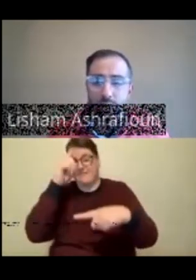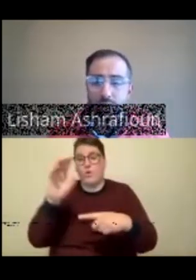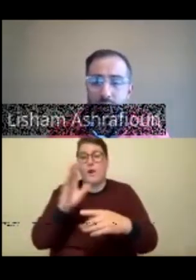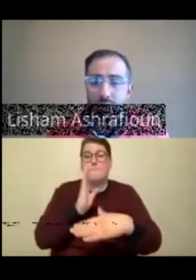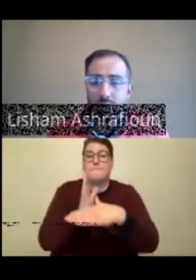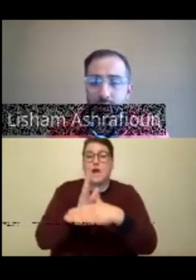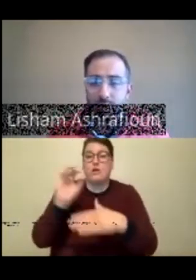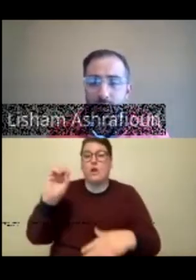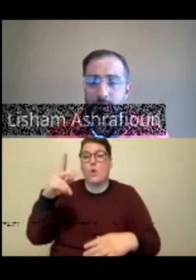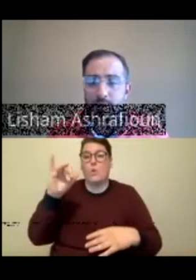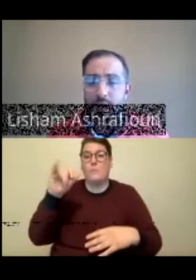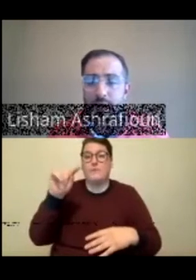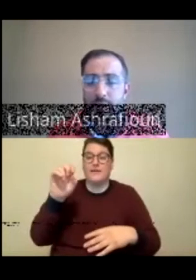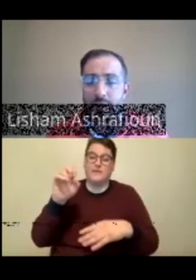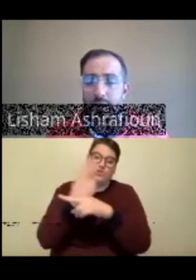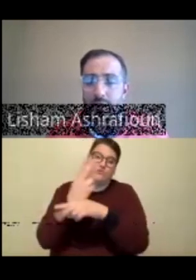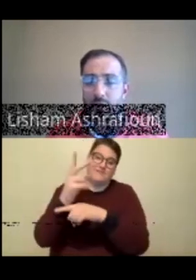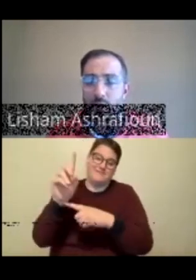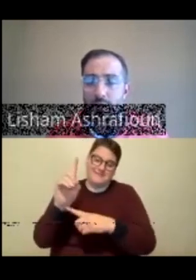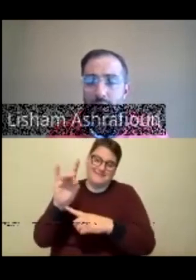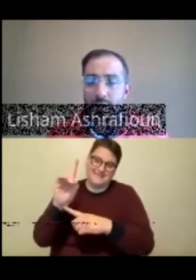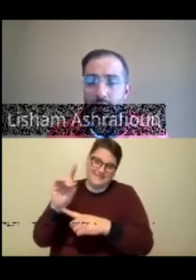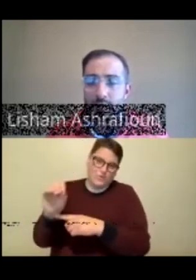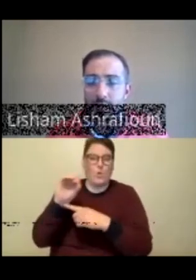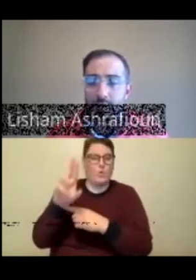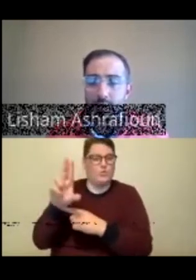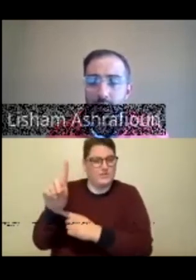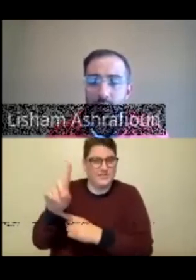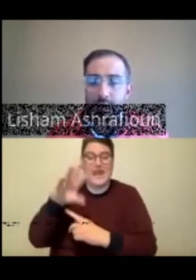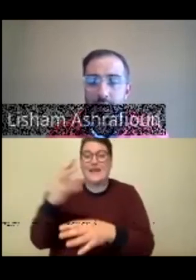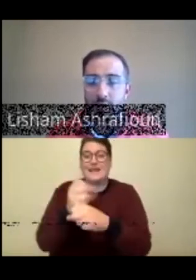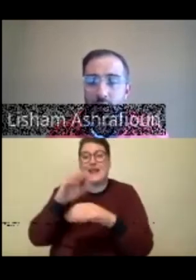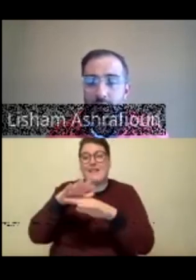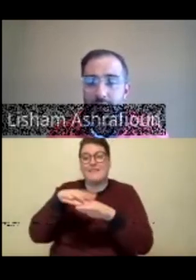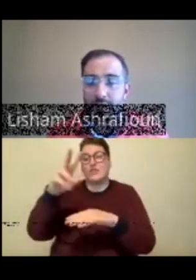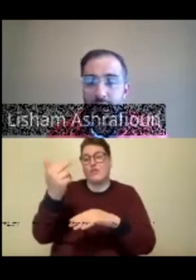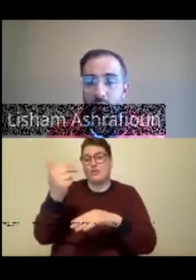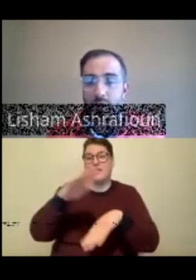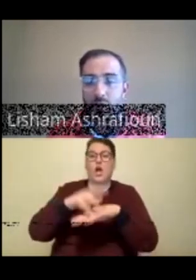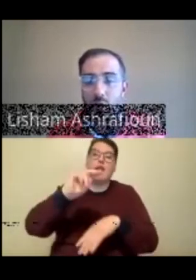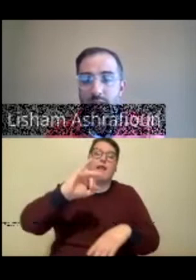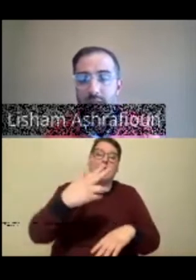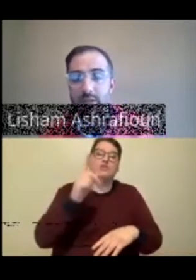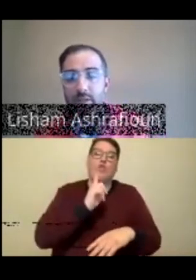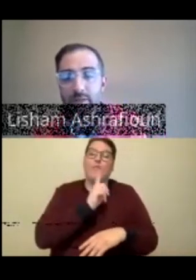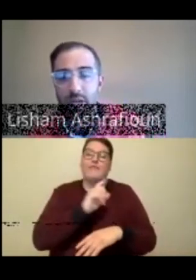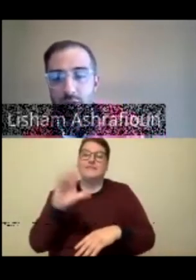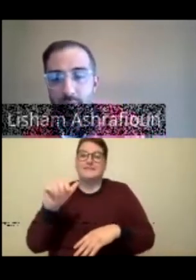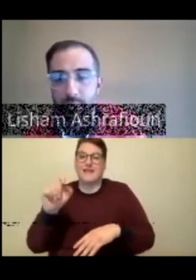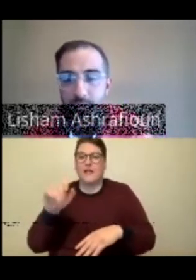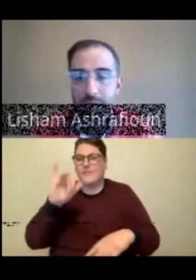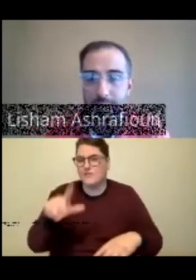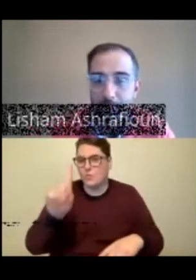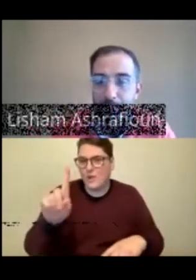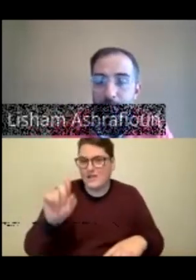a structured clinical interview. And they need to score at least a 13 on the NIH loneliness scale, which is 1 standard deviation